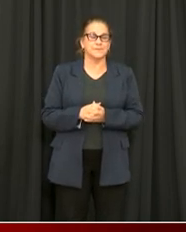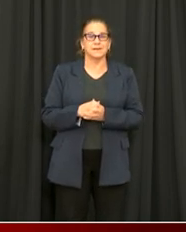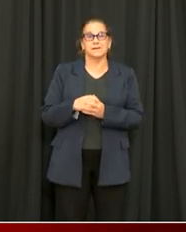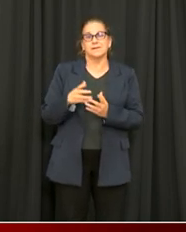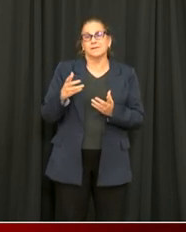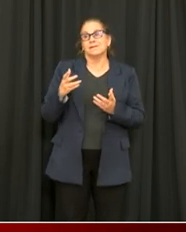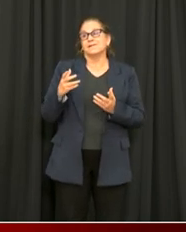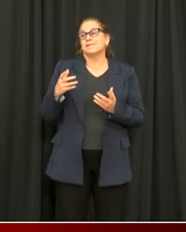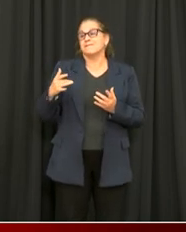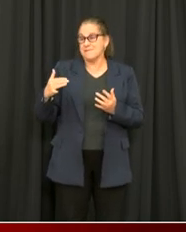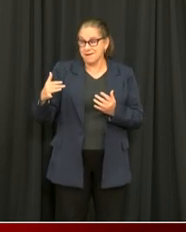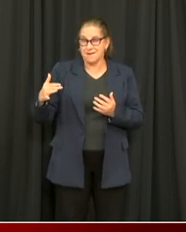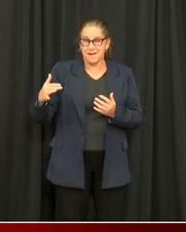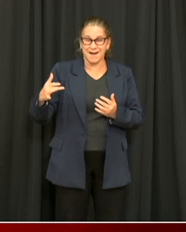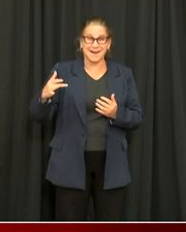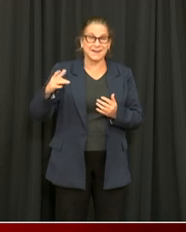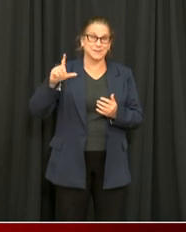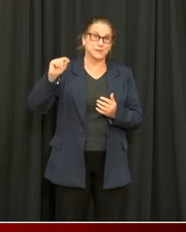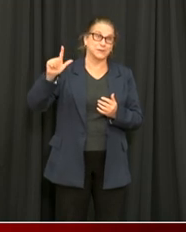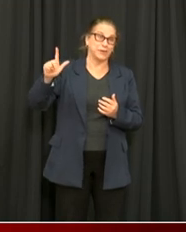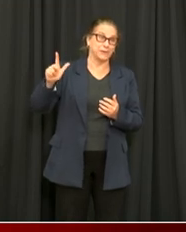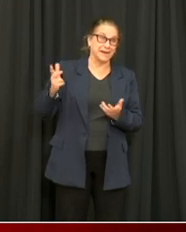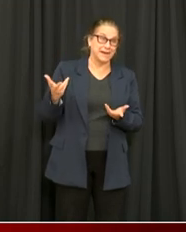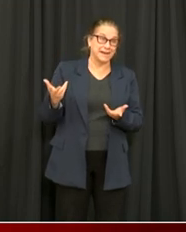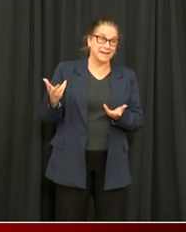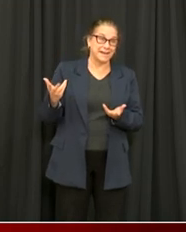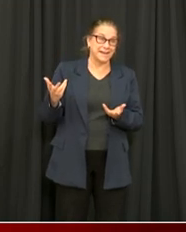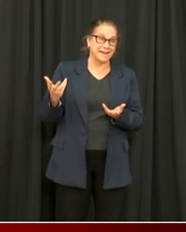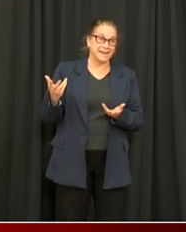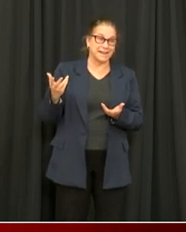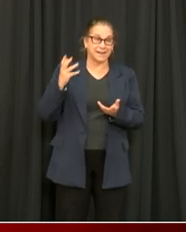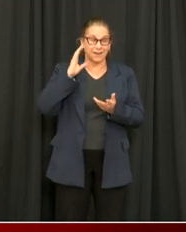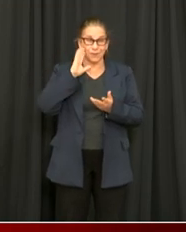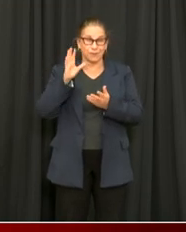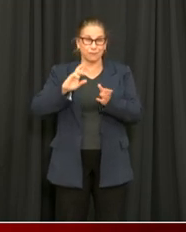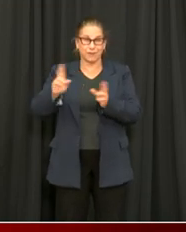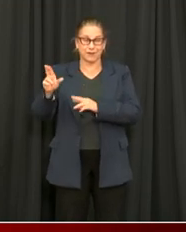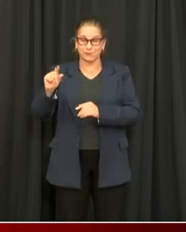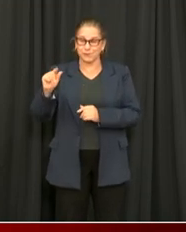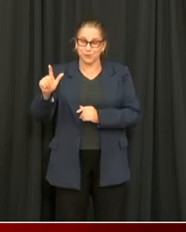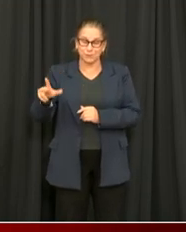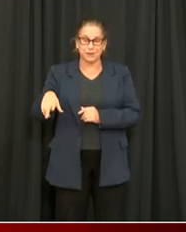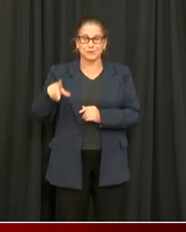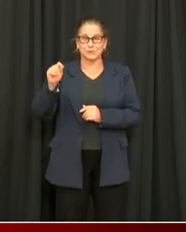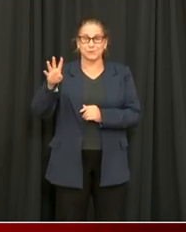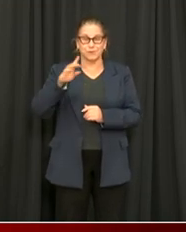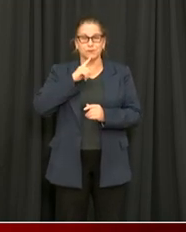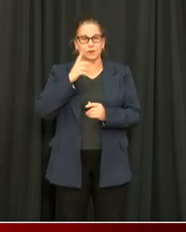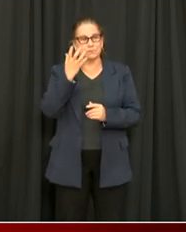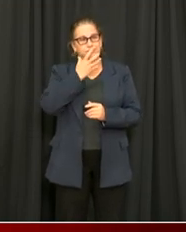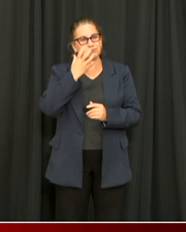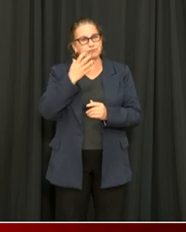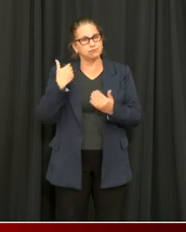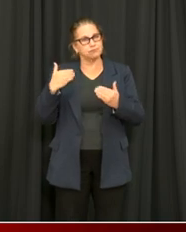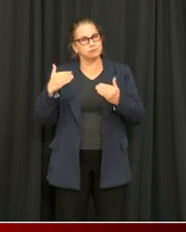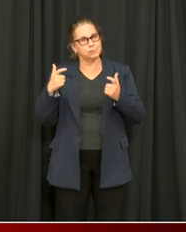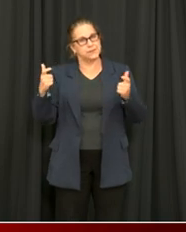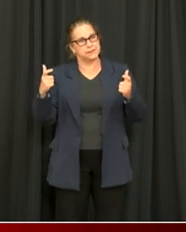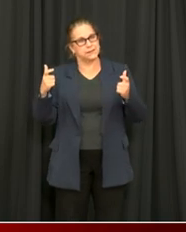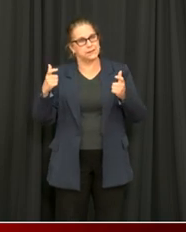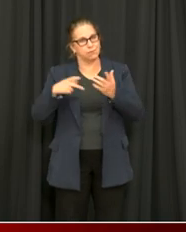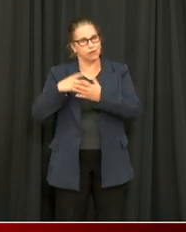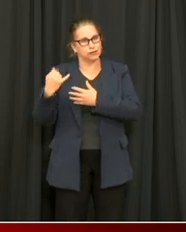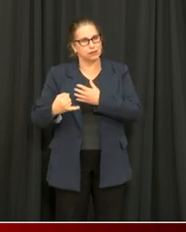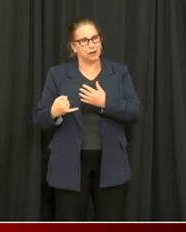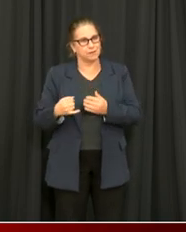on the campus of St. Elizabeth's opening in 2024. So we think there's urgency, as the